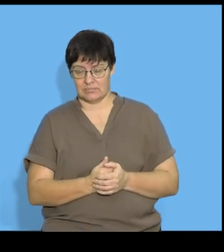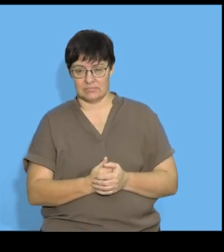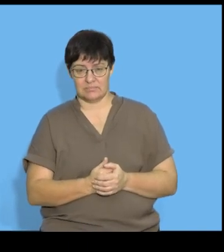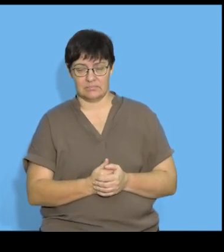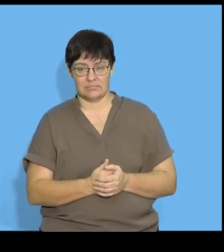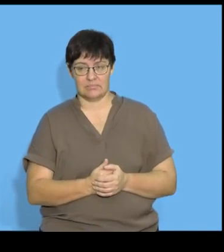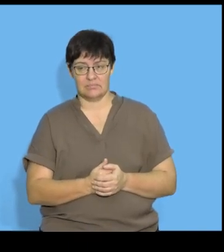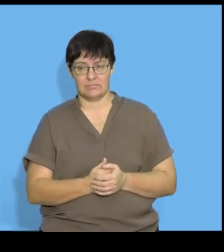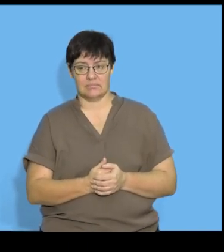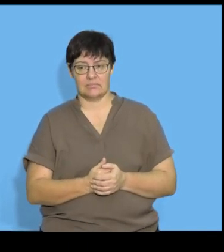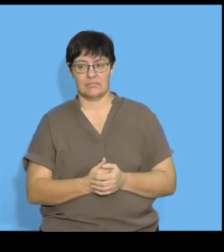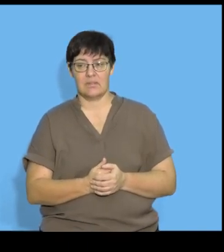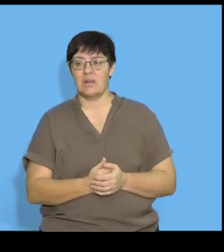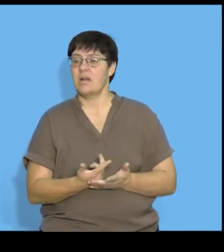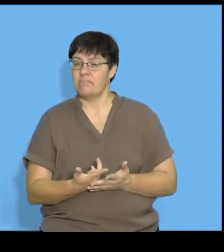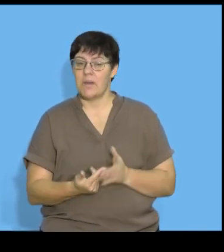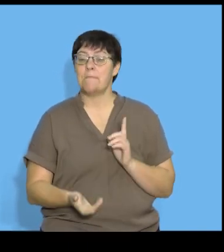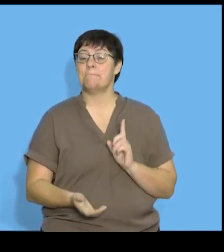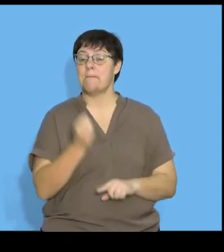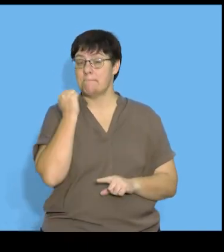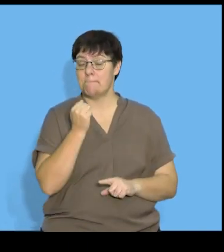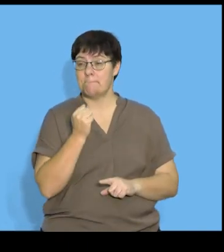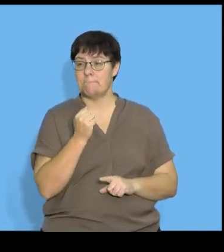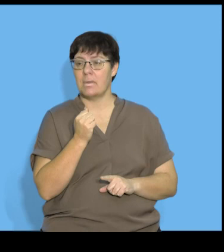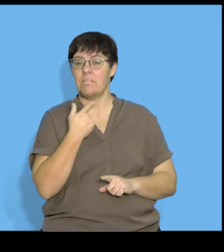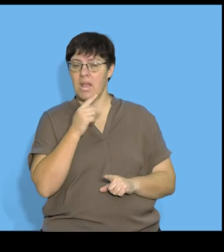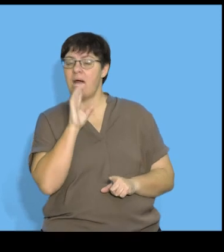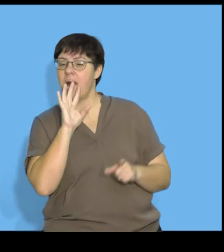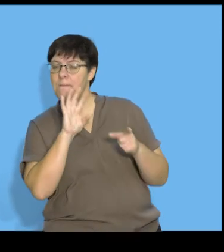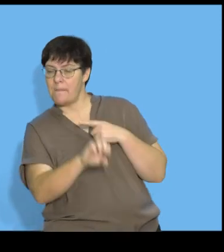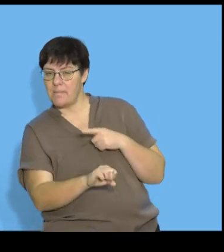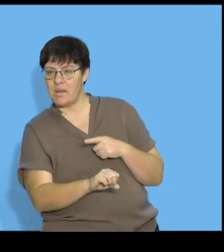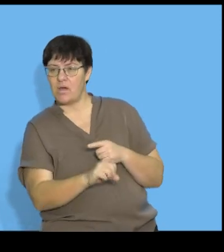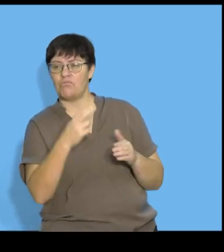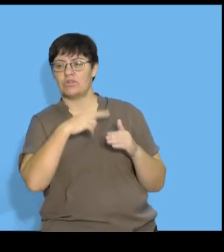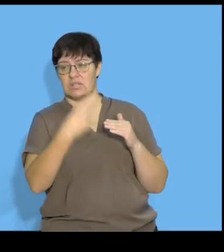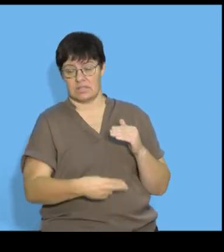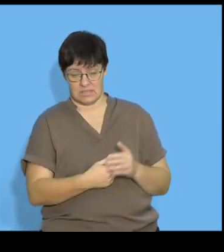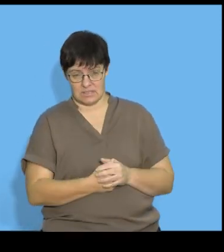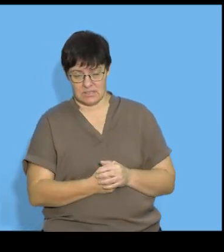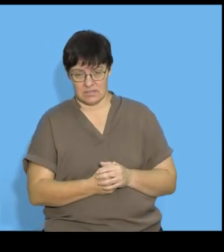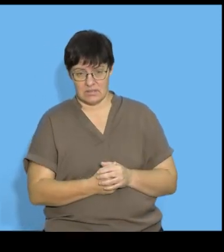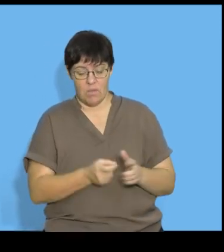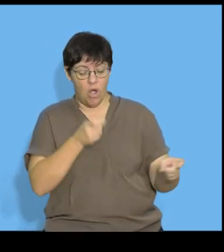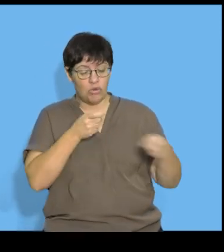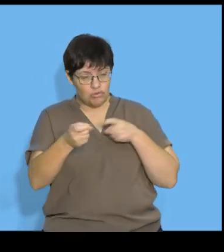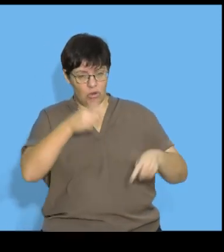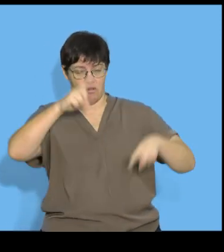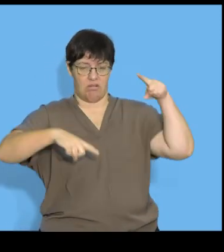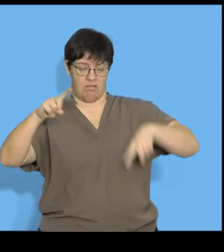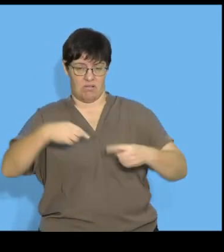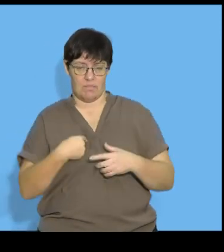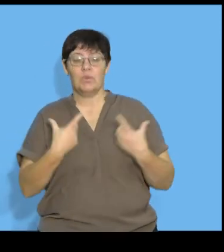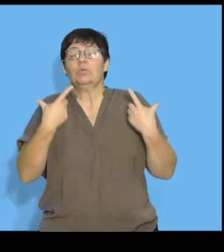so what is it? When I find a way that I can make sure the results, that's my controlled variable. What did I do to